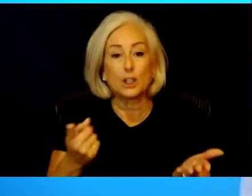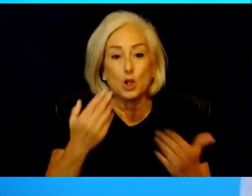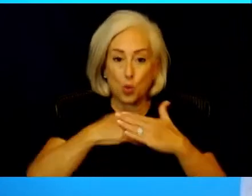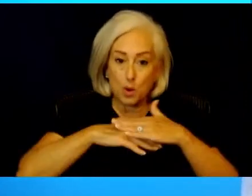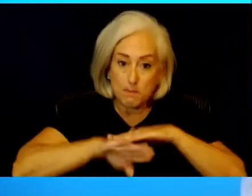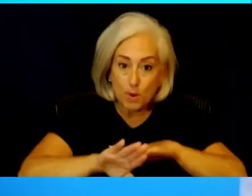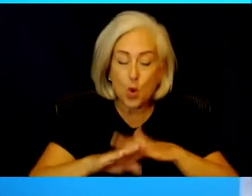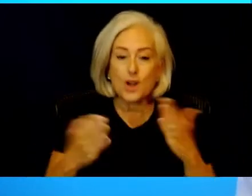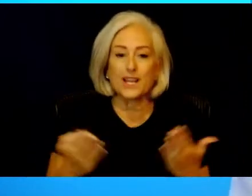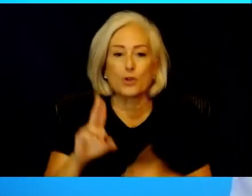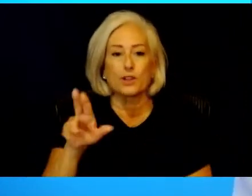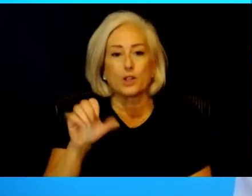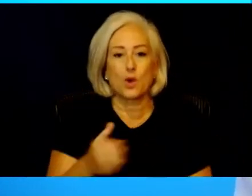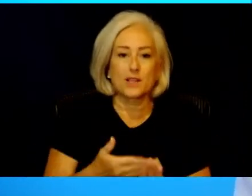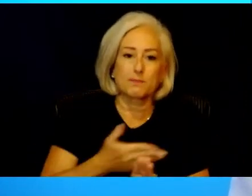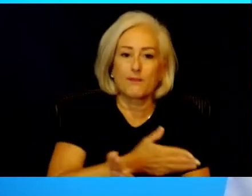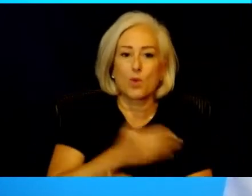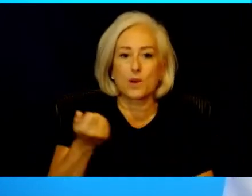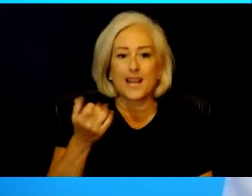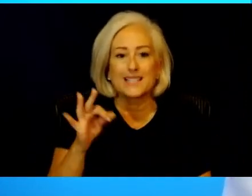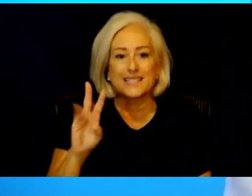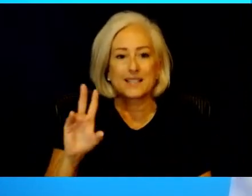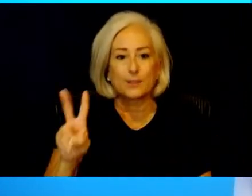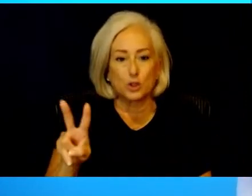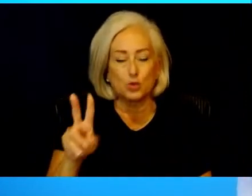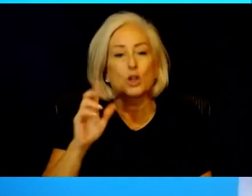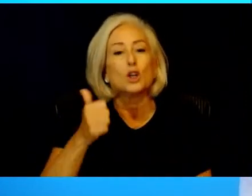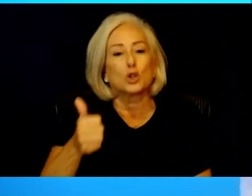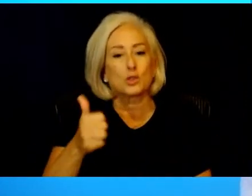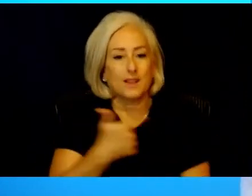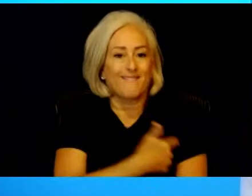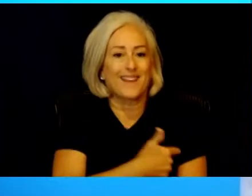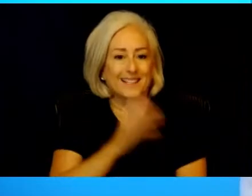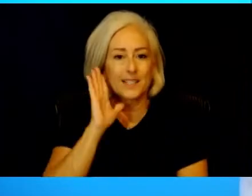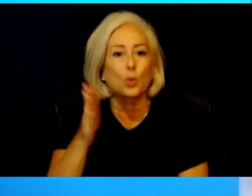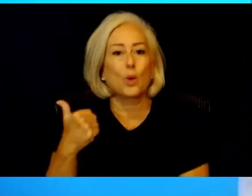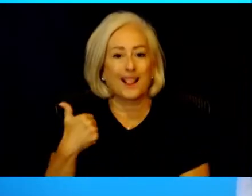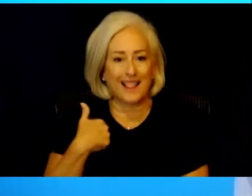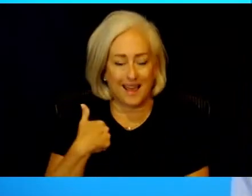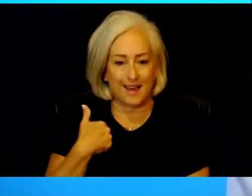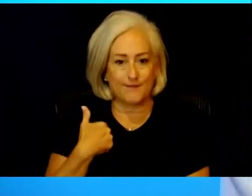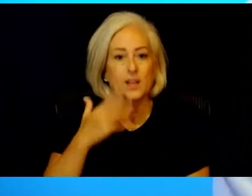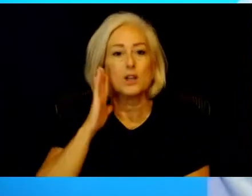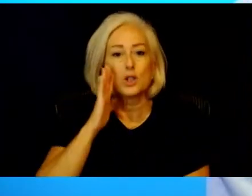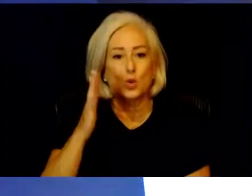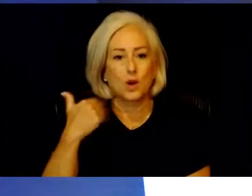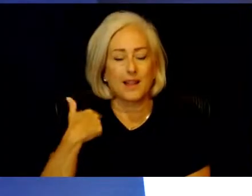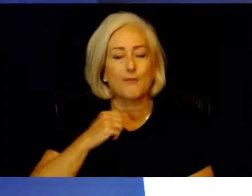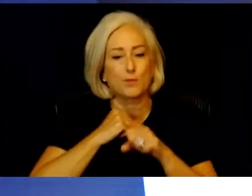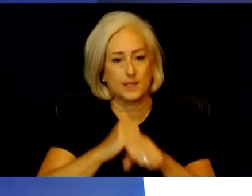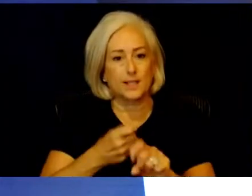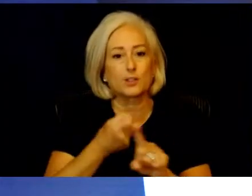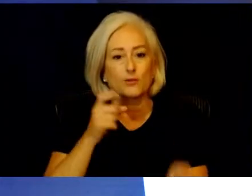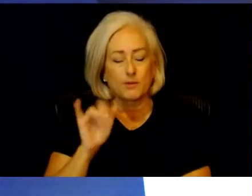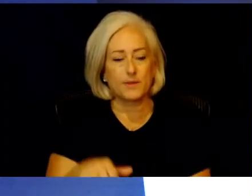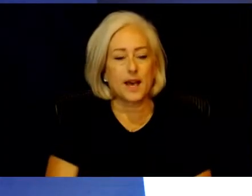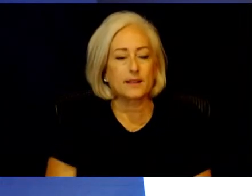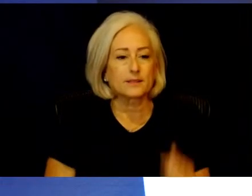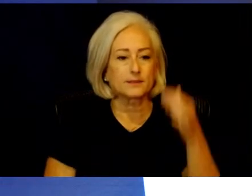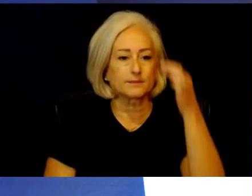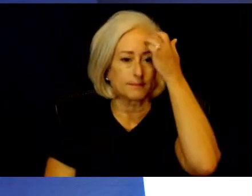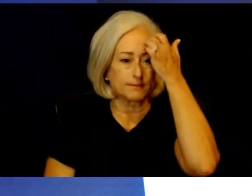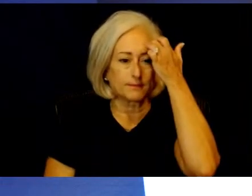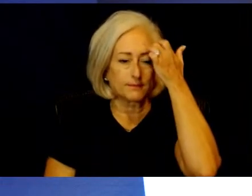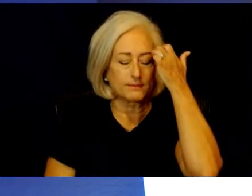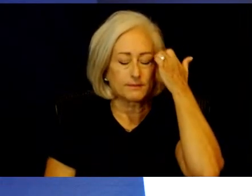before 1972, you would have been vaccinated. You are going to have a substantial amount of protection from that. So for anyone else who's born